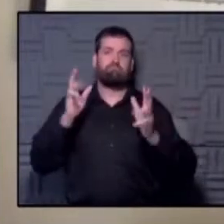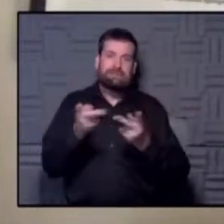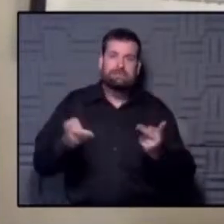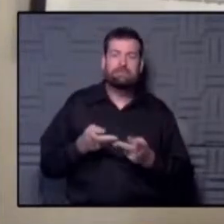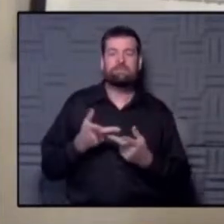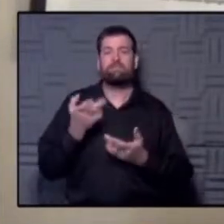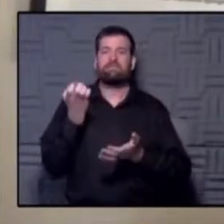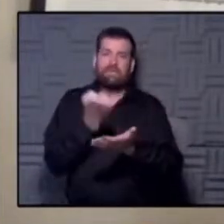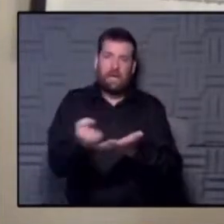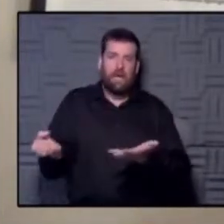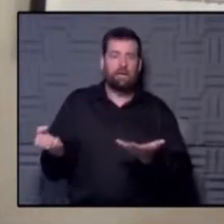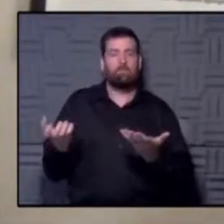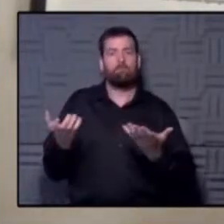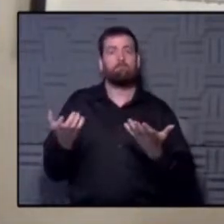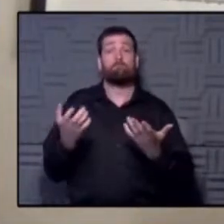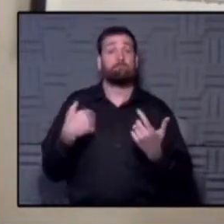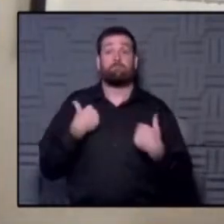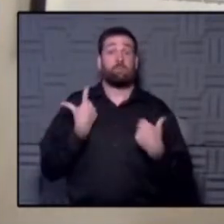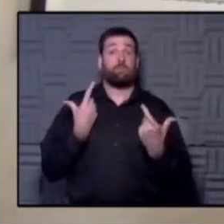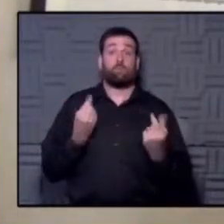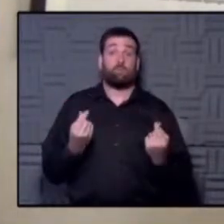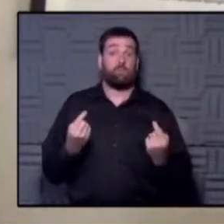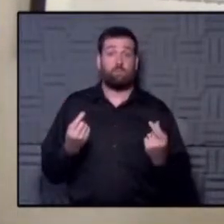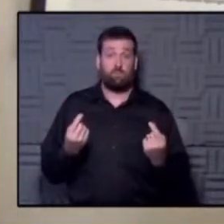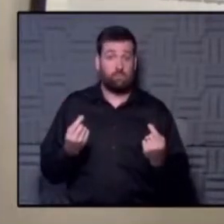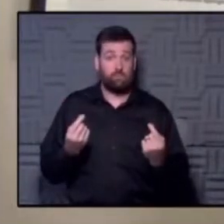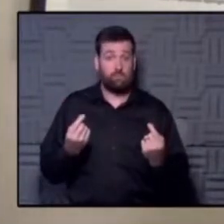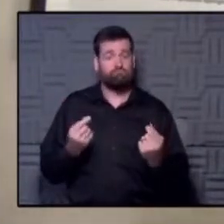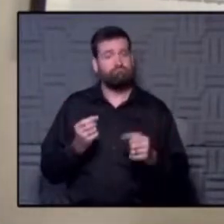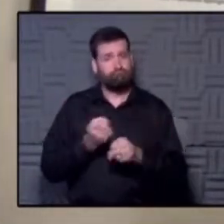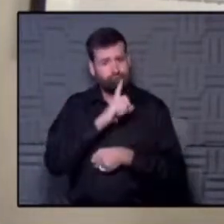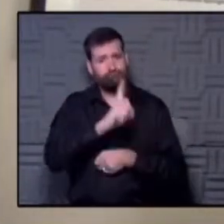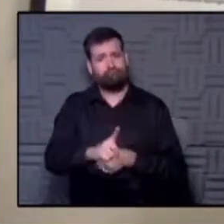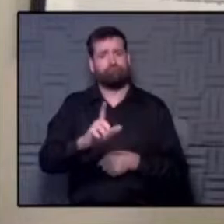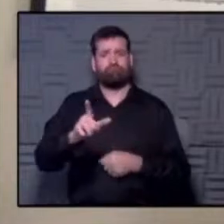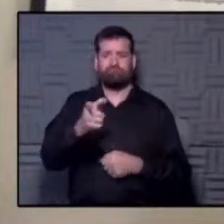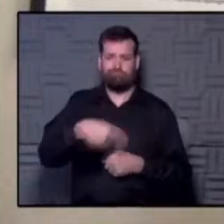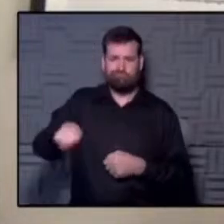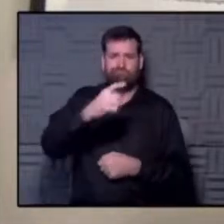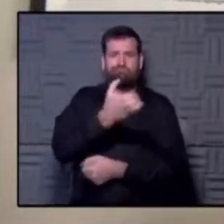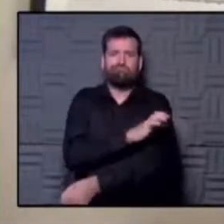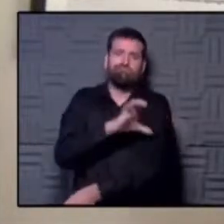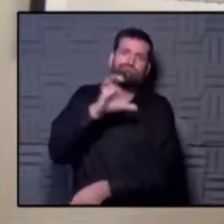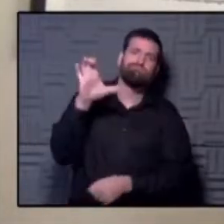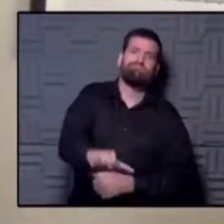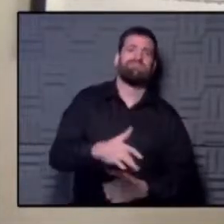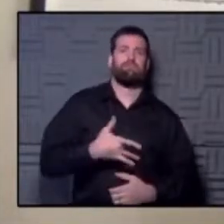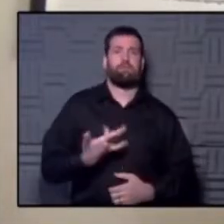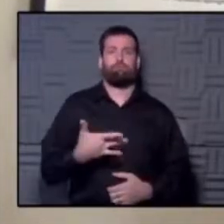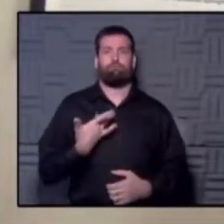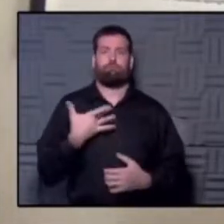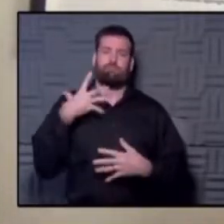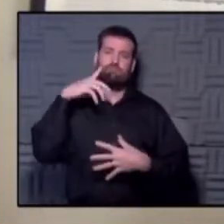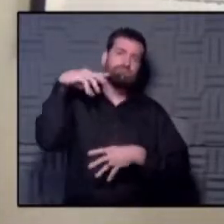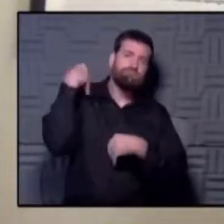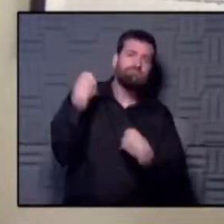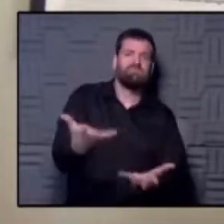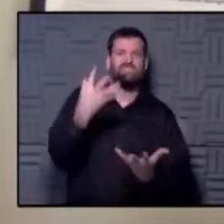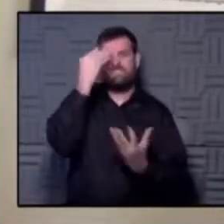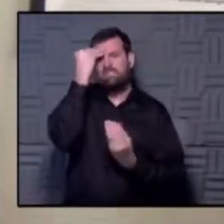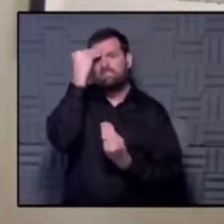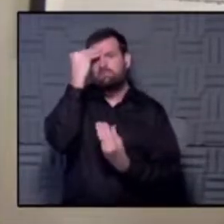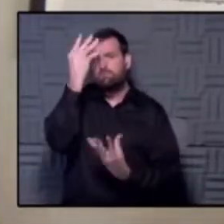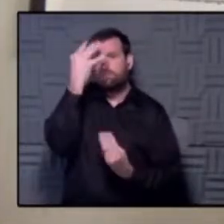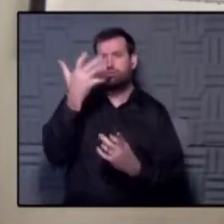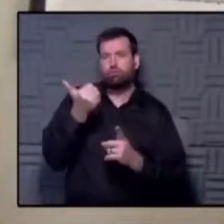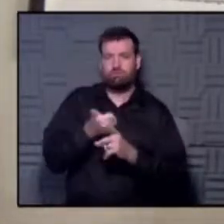economy. And the way in which you do that is you ensure that people feel empowered. You give them information that